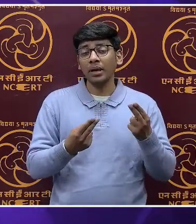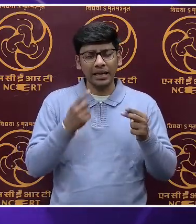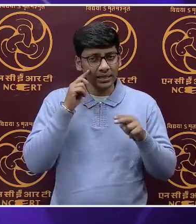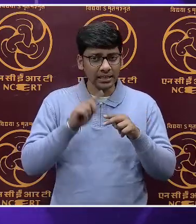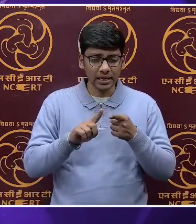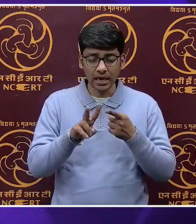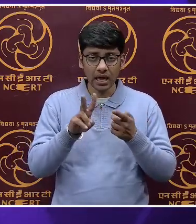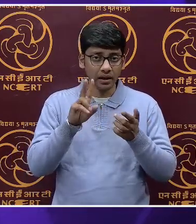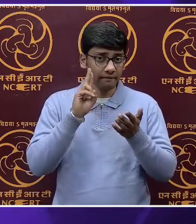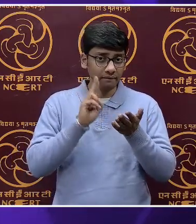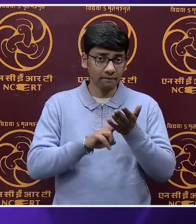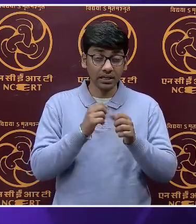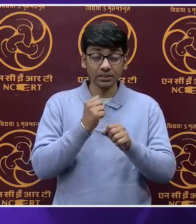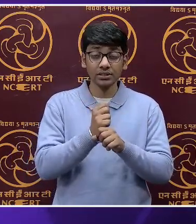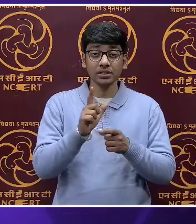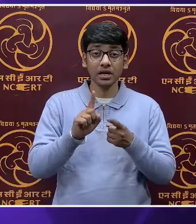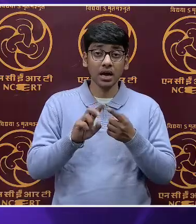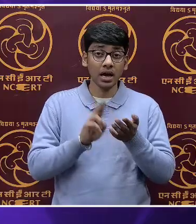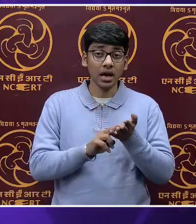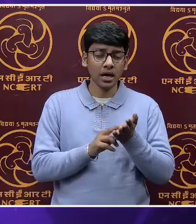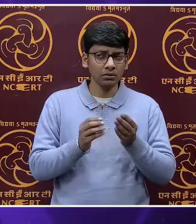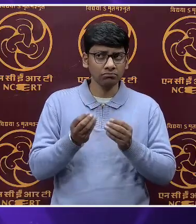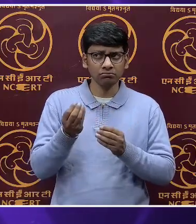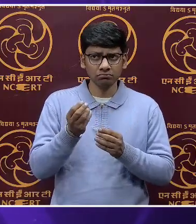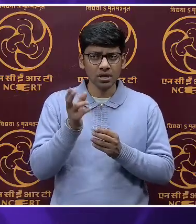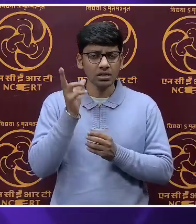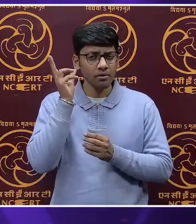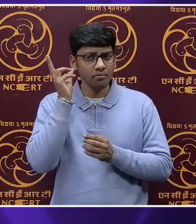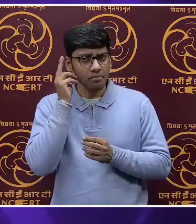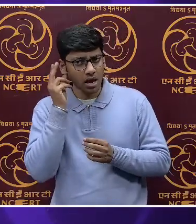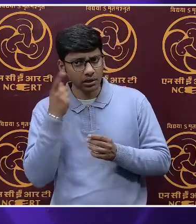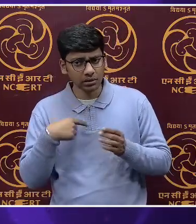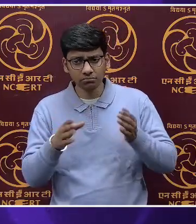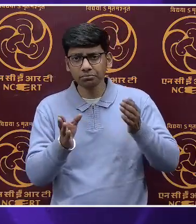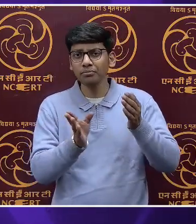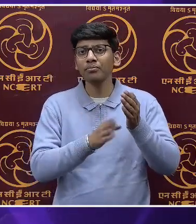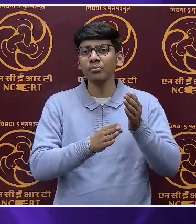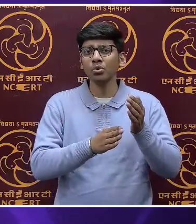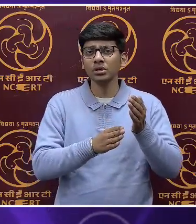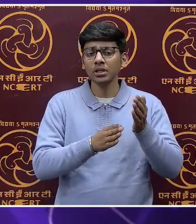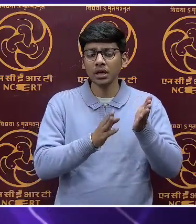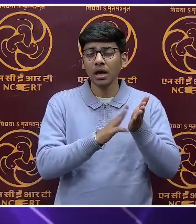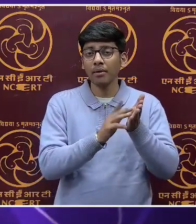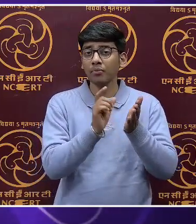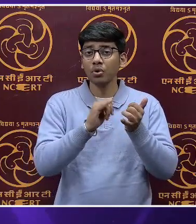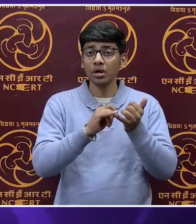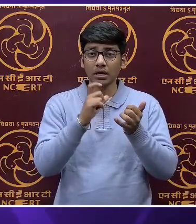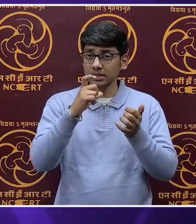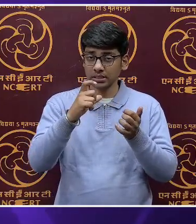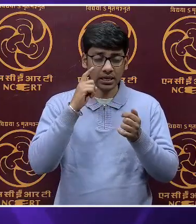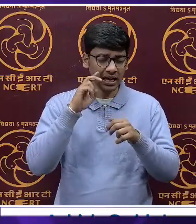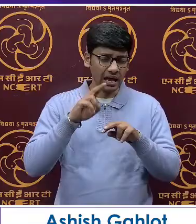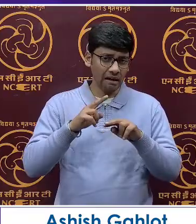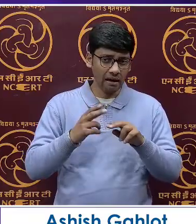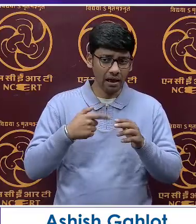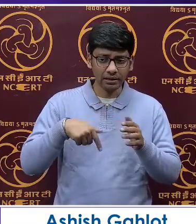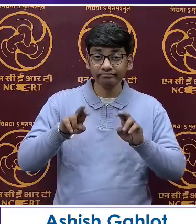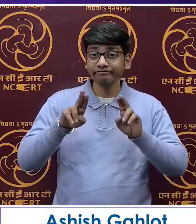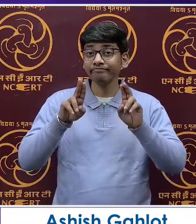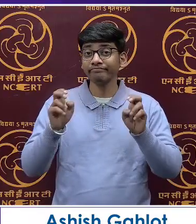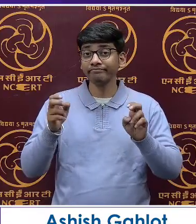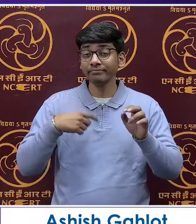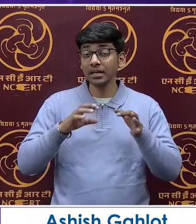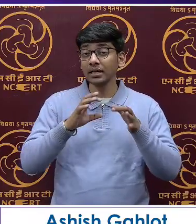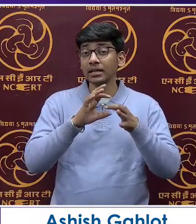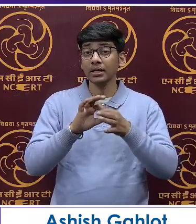Glennie has something to do with music here. Definitely, you guessed it very right, Harpreet. As the title, I think, spills the beans. Yeah. It is